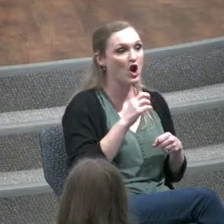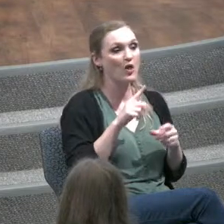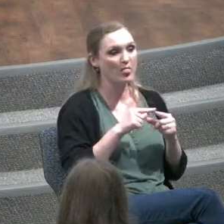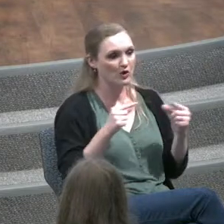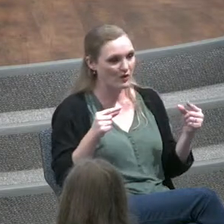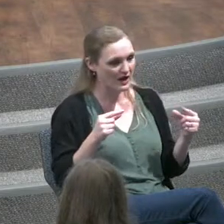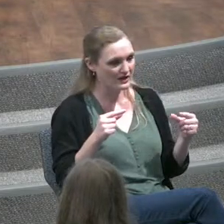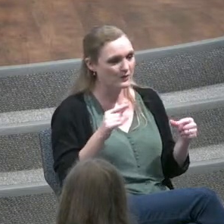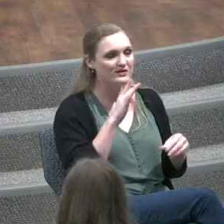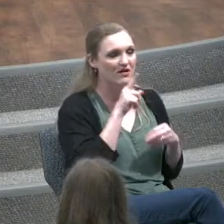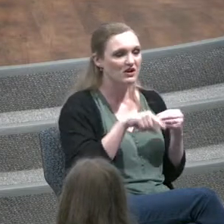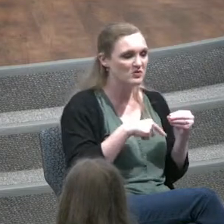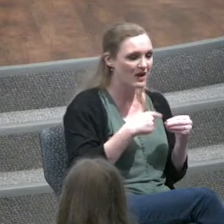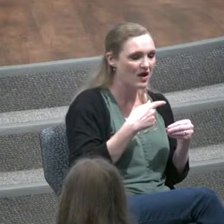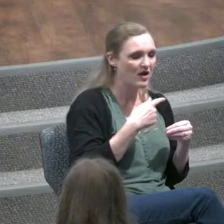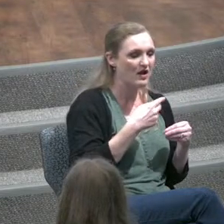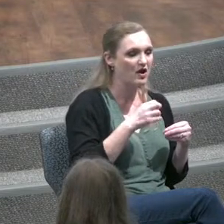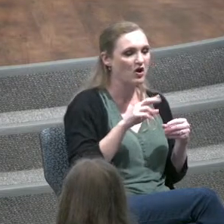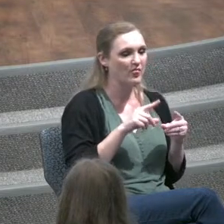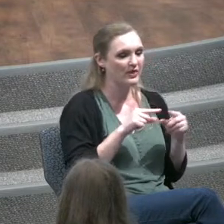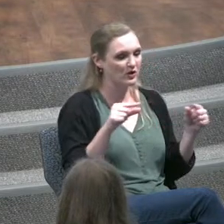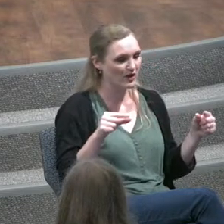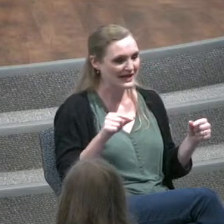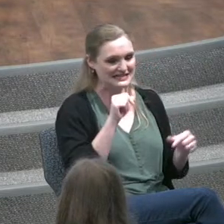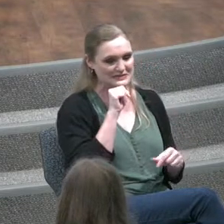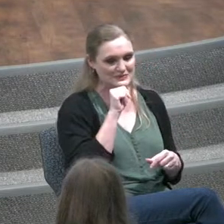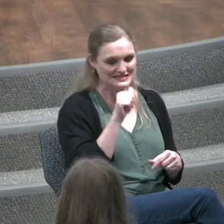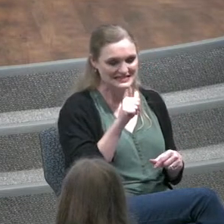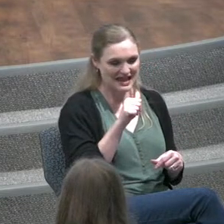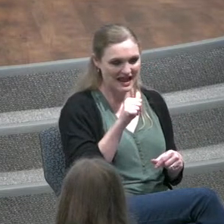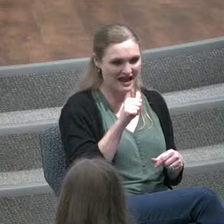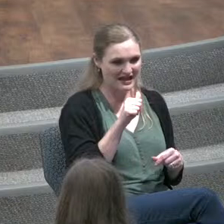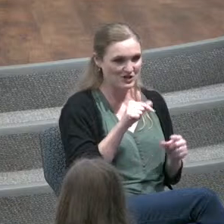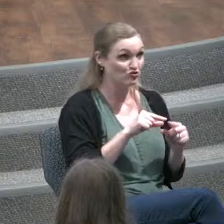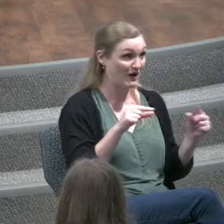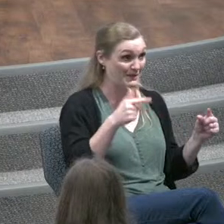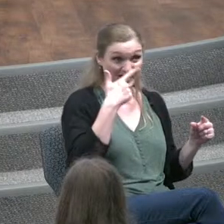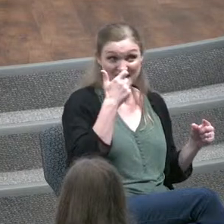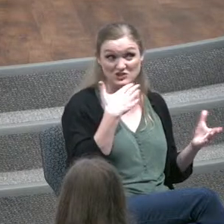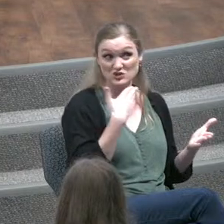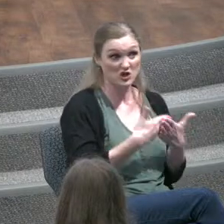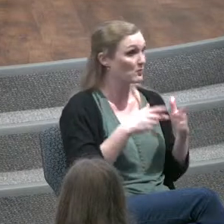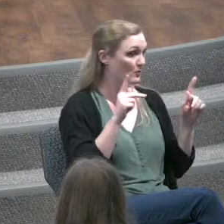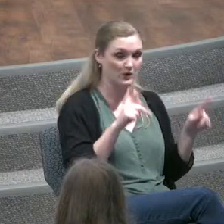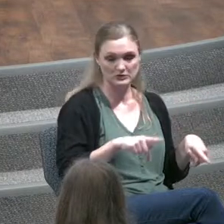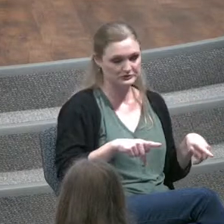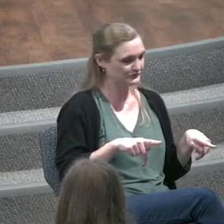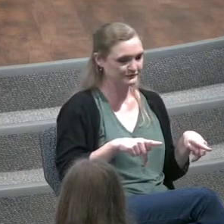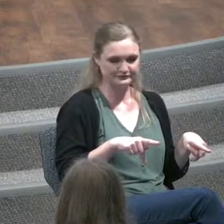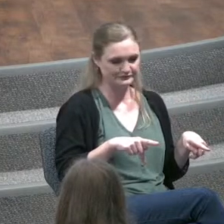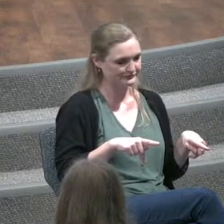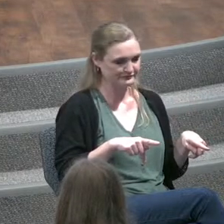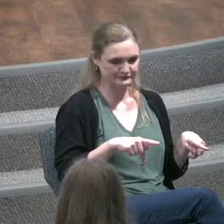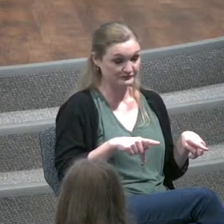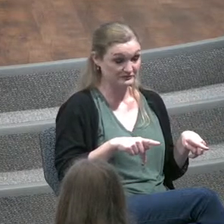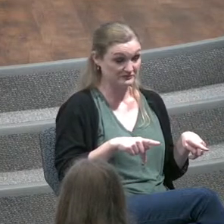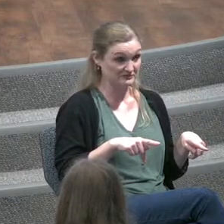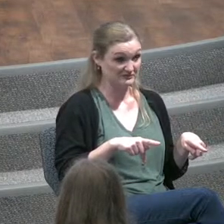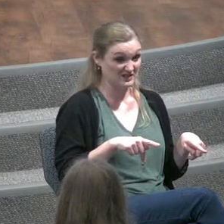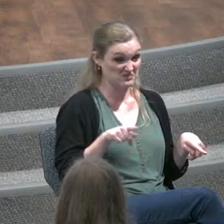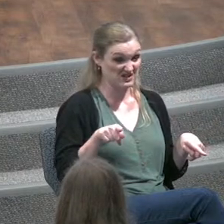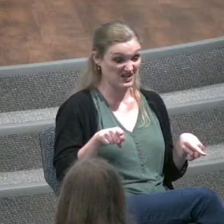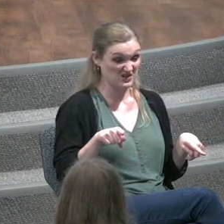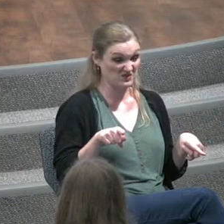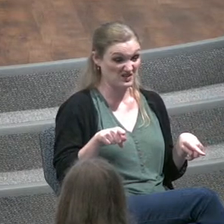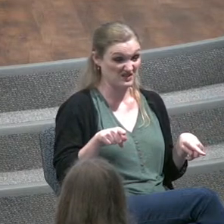back then that, Herod the Great was not the great because he was a great man, because he was